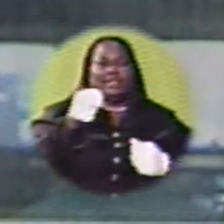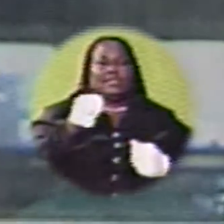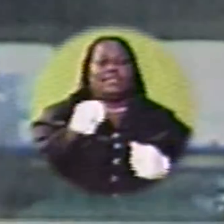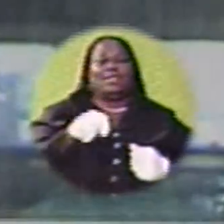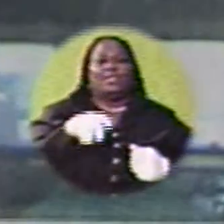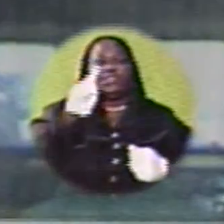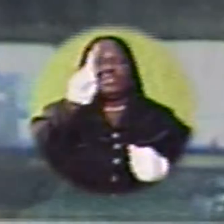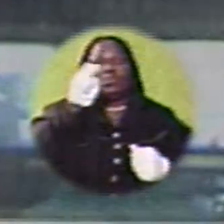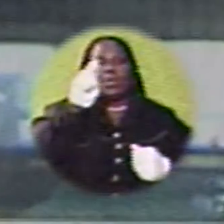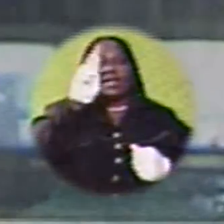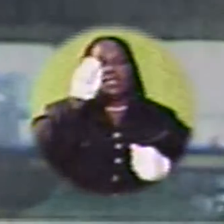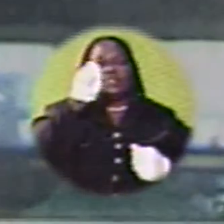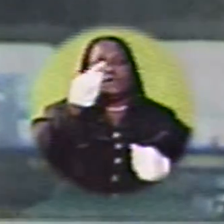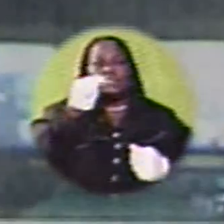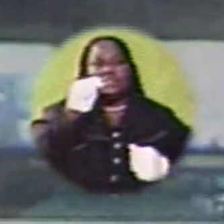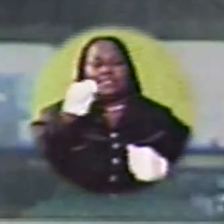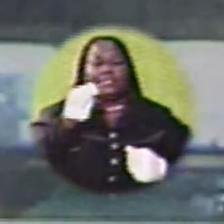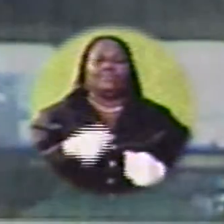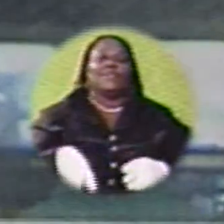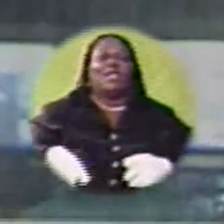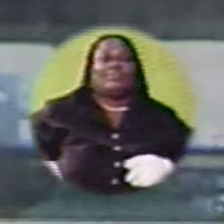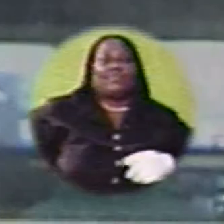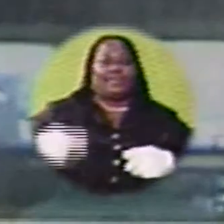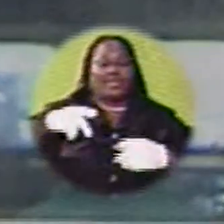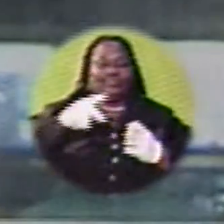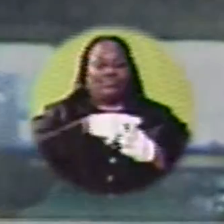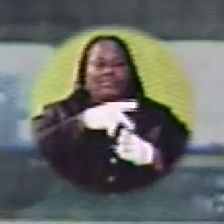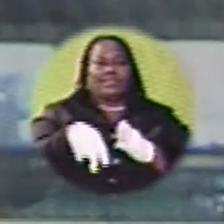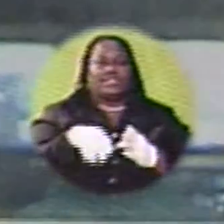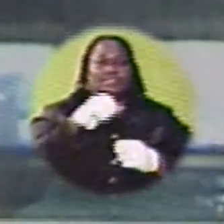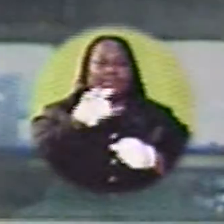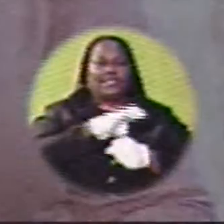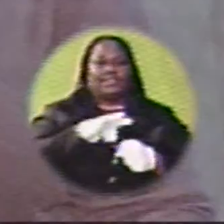program will provide professional training for officers in this field.